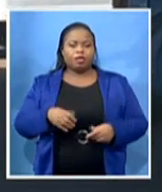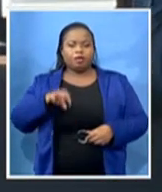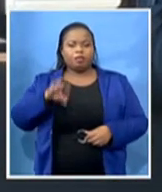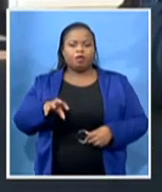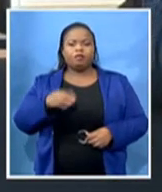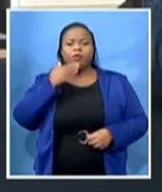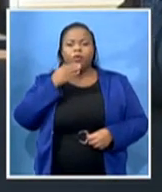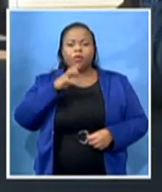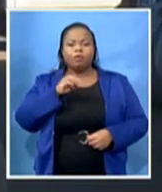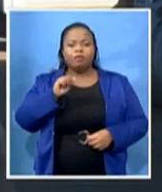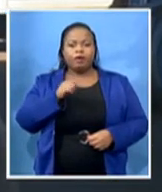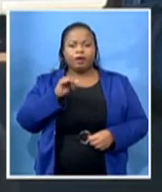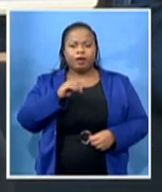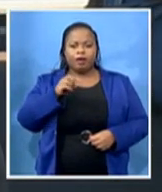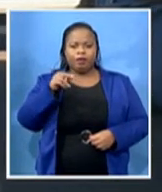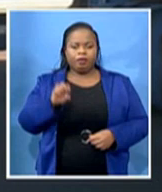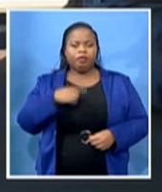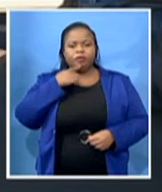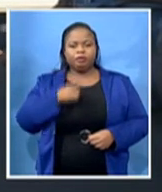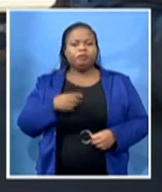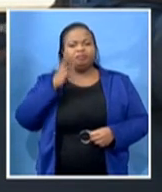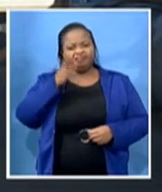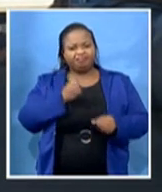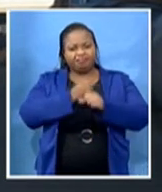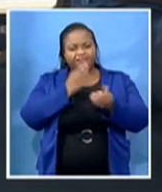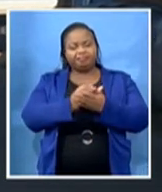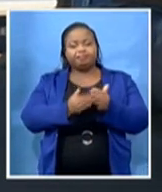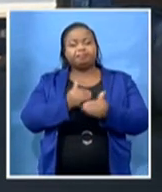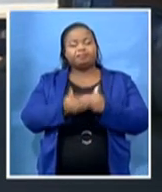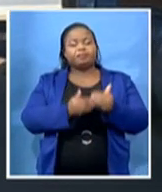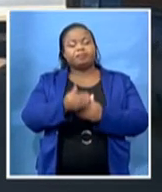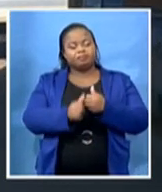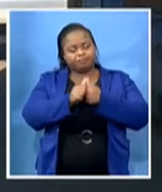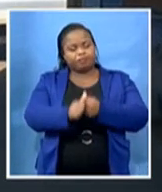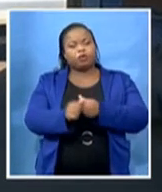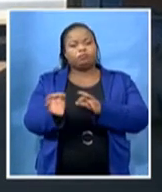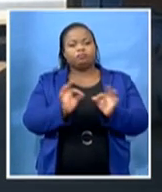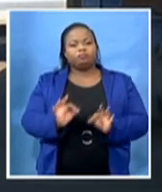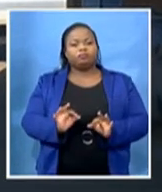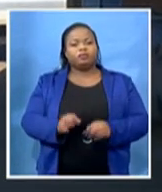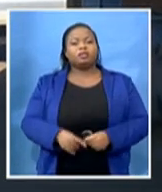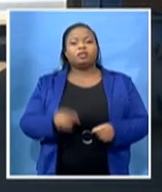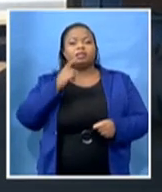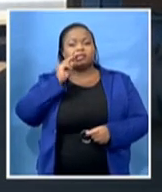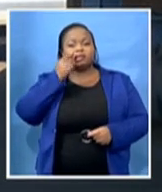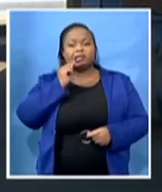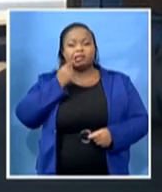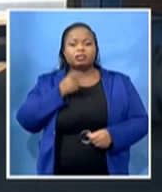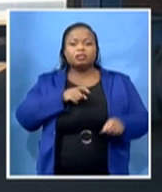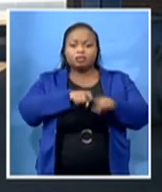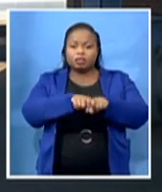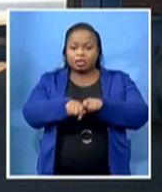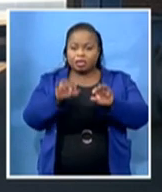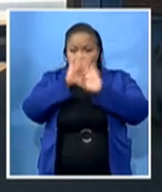that proper procedures are actually followed and all the tests are conducted and everything necessary to be